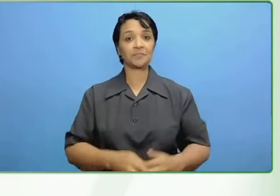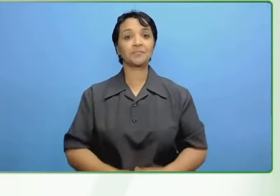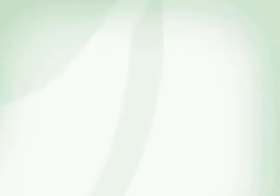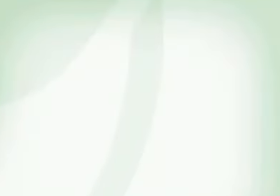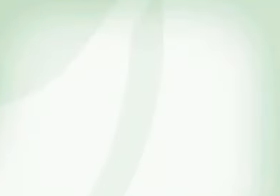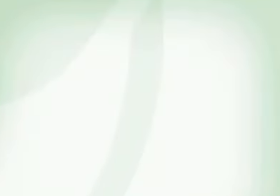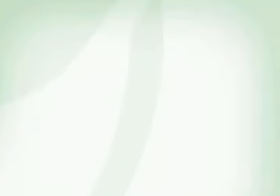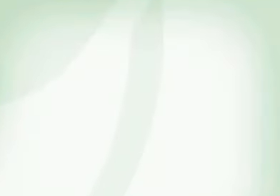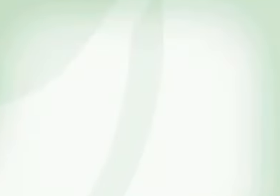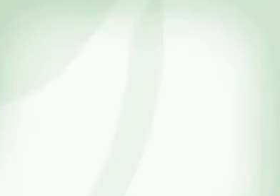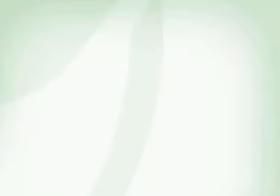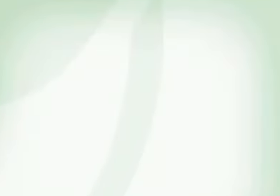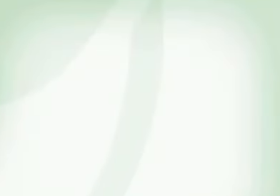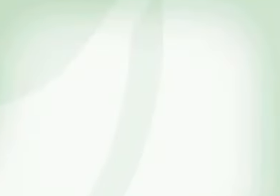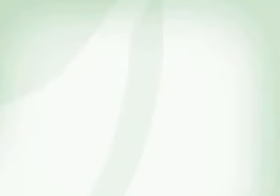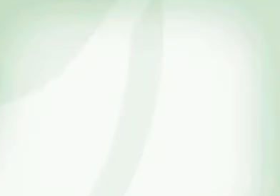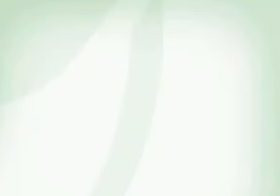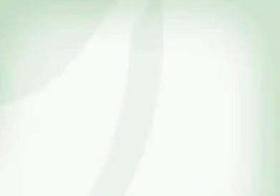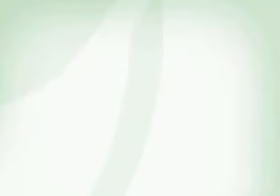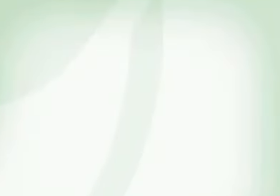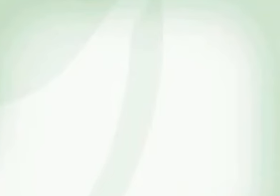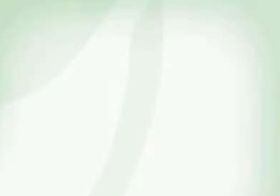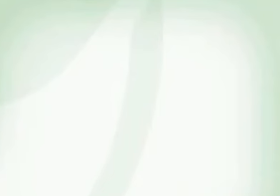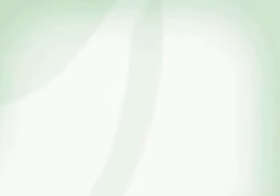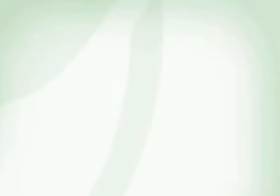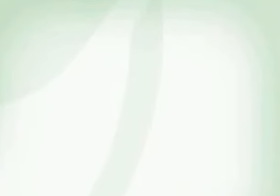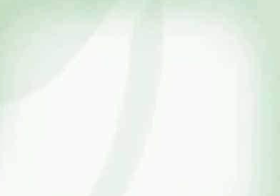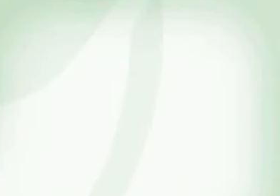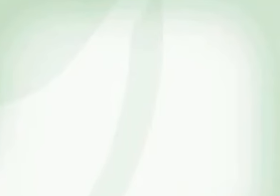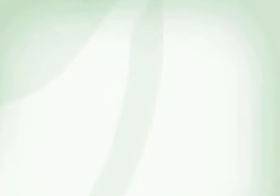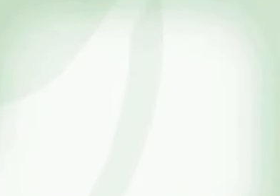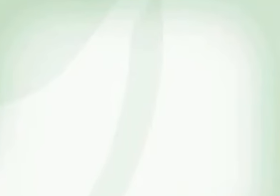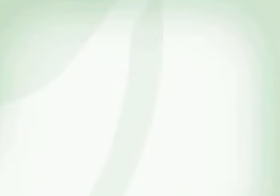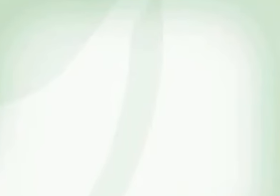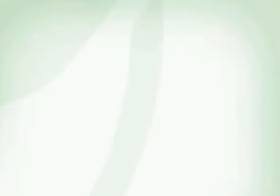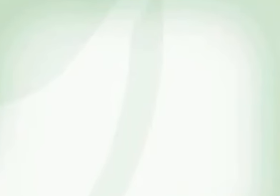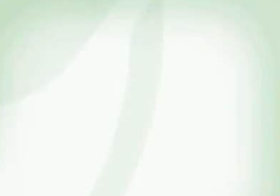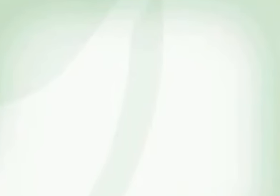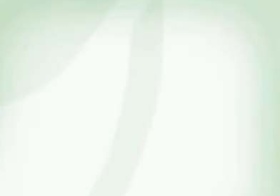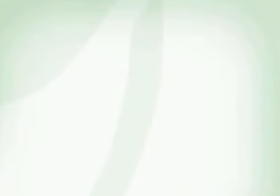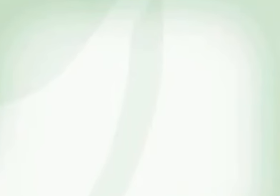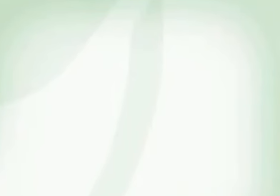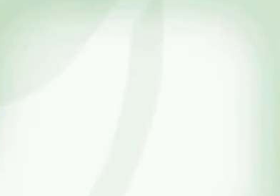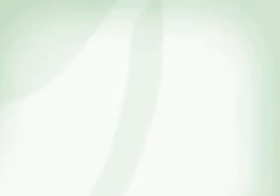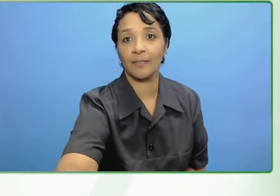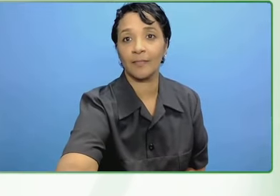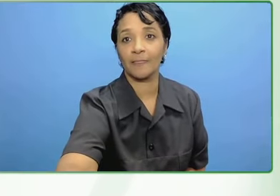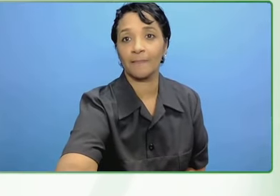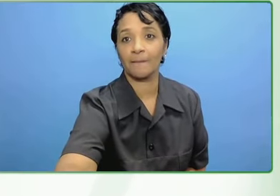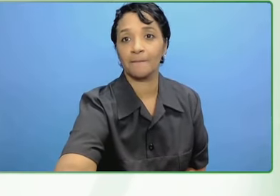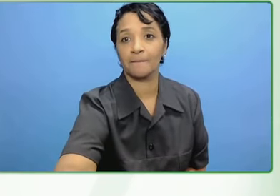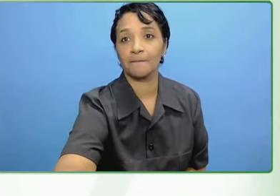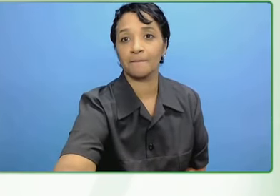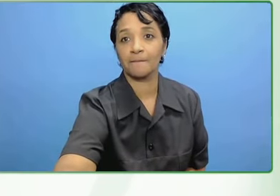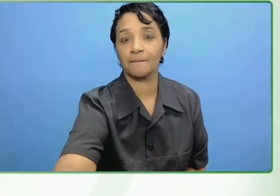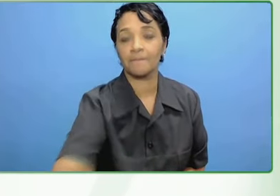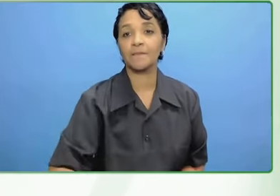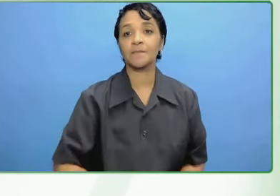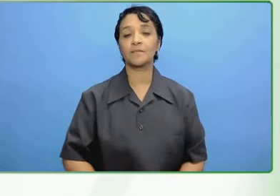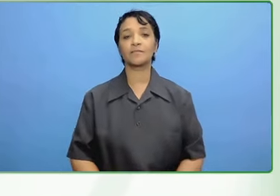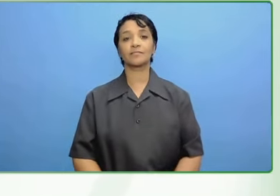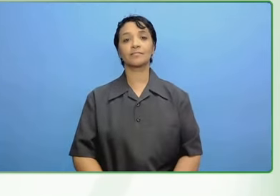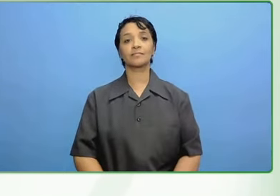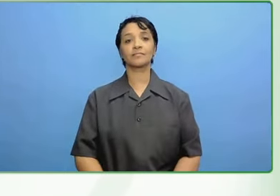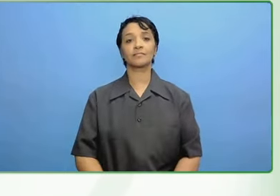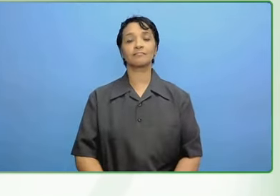Thank you very much. Just want to check if everybody can hear me well. We can indeed. Thank you, Eric. Wonderful. Distinguished Chairperson,